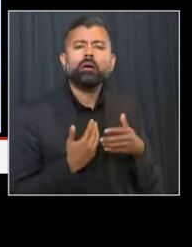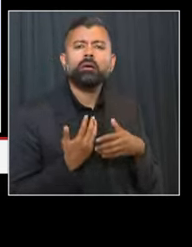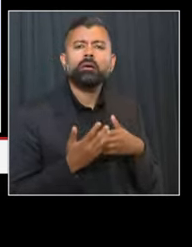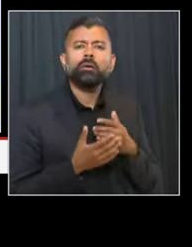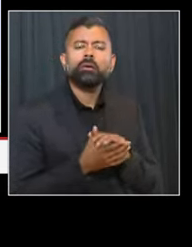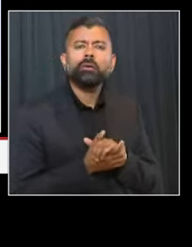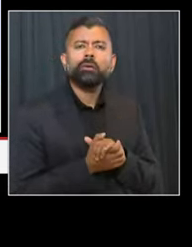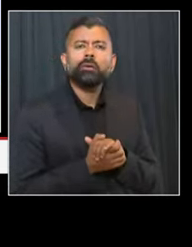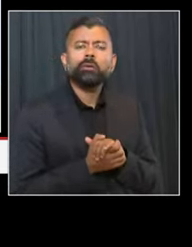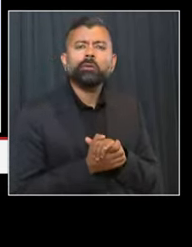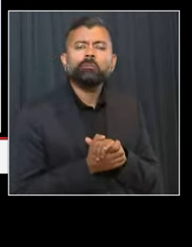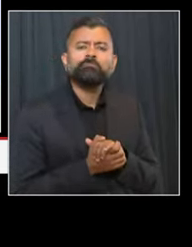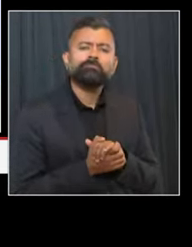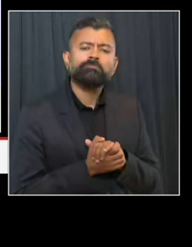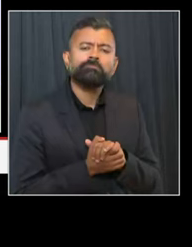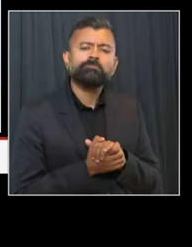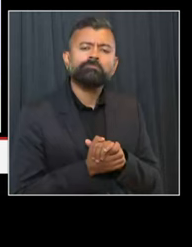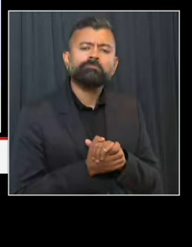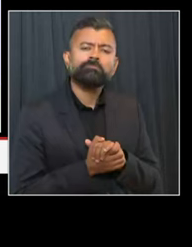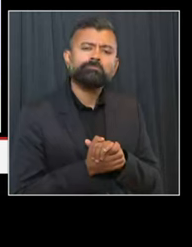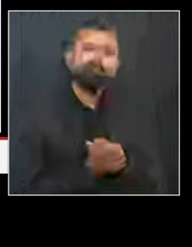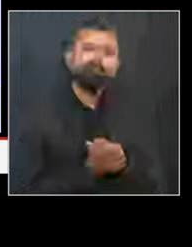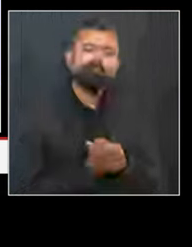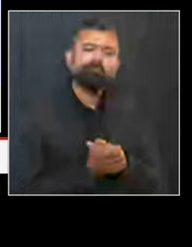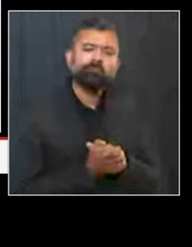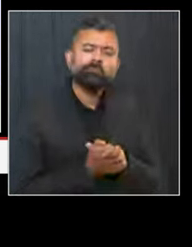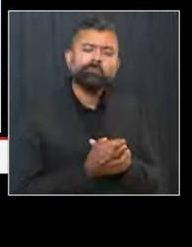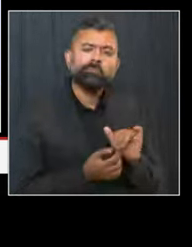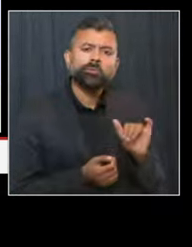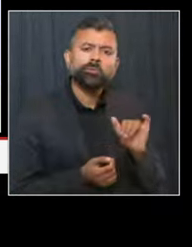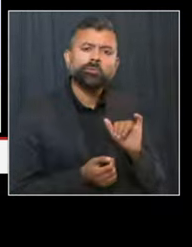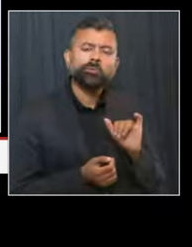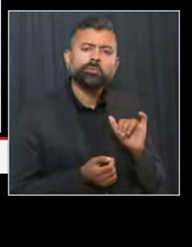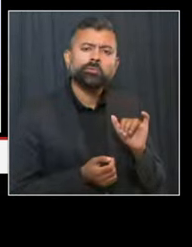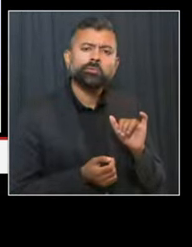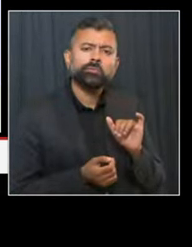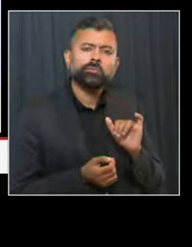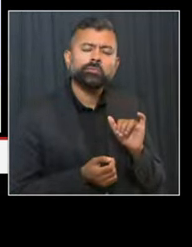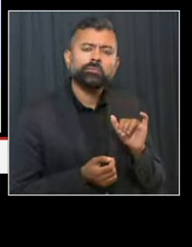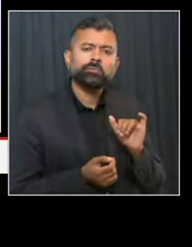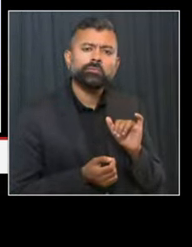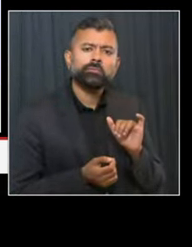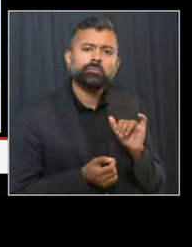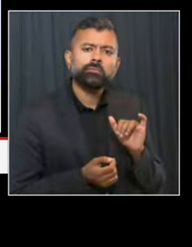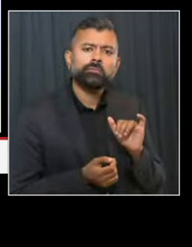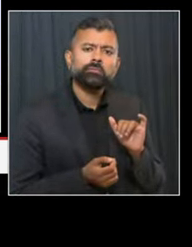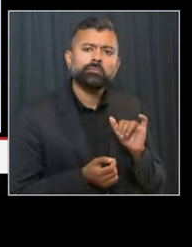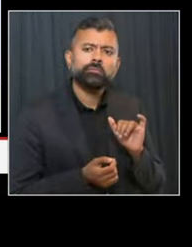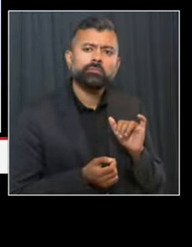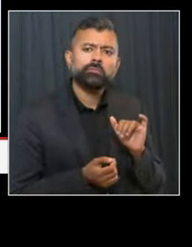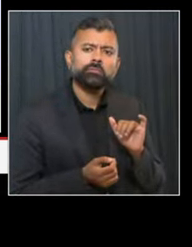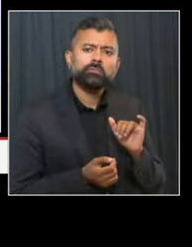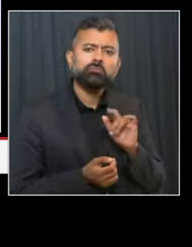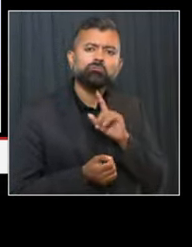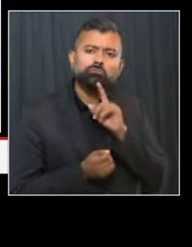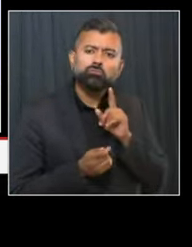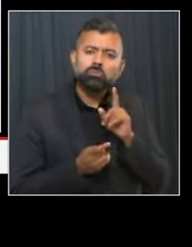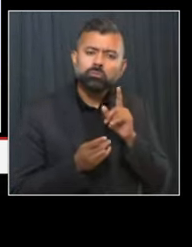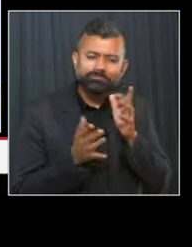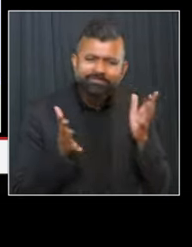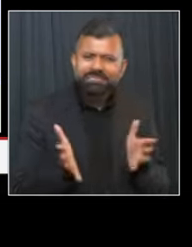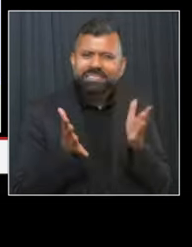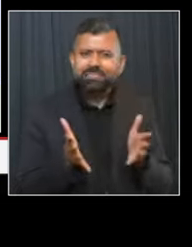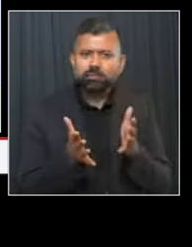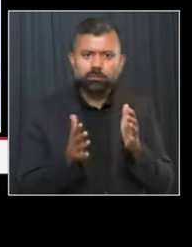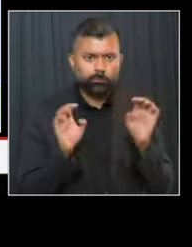in addition, it also tops up the emergency fund. That's